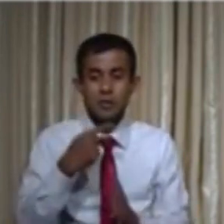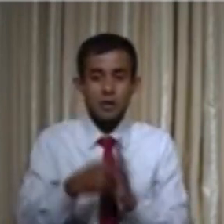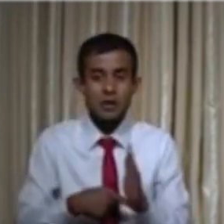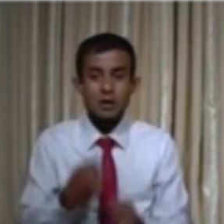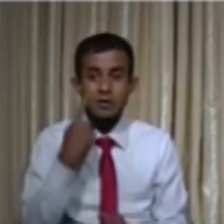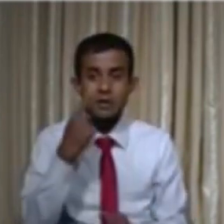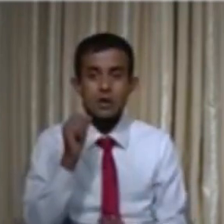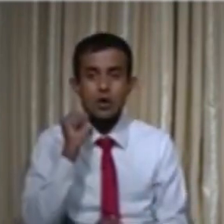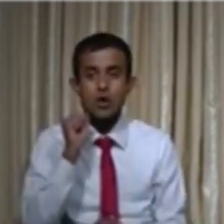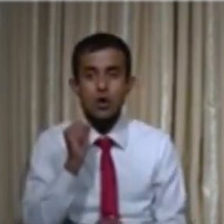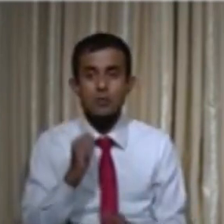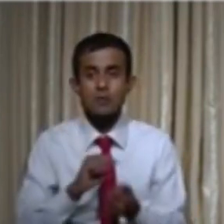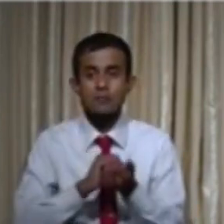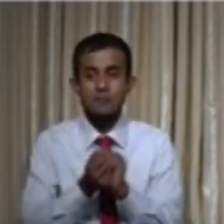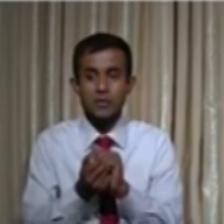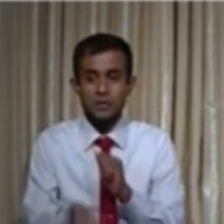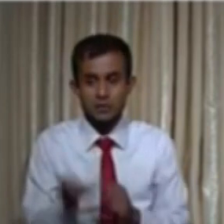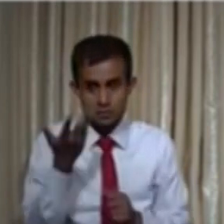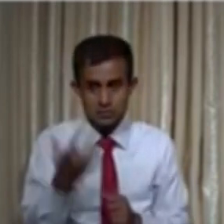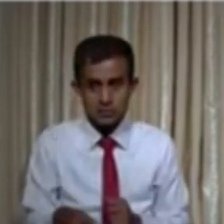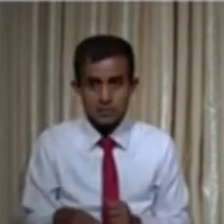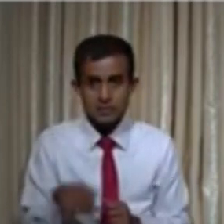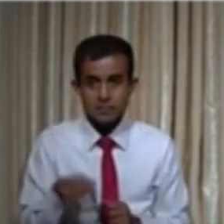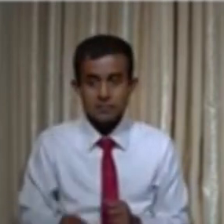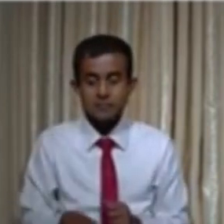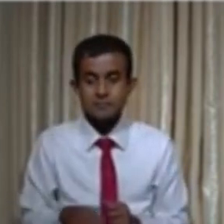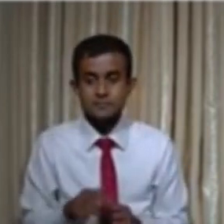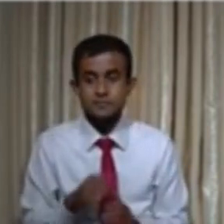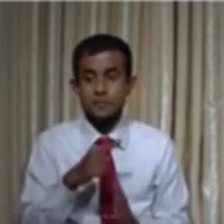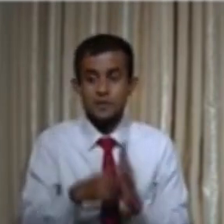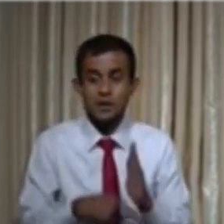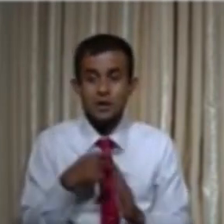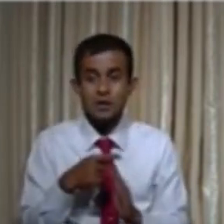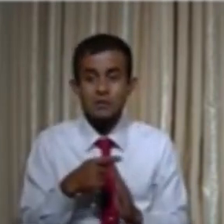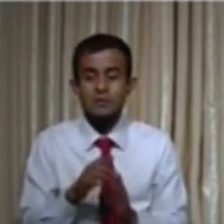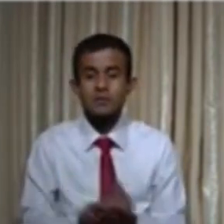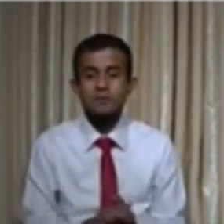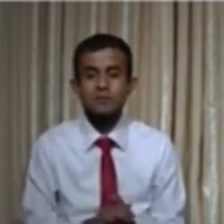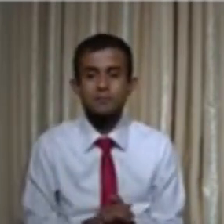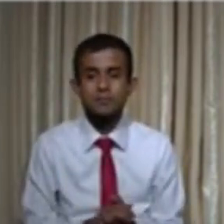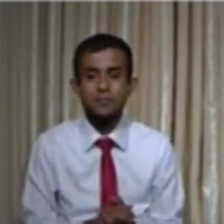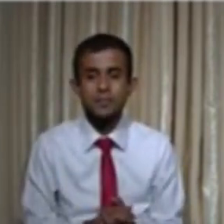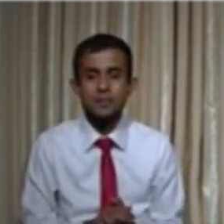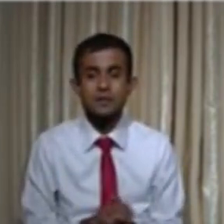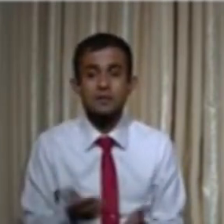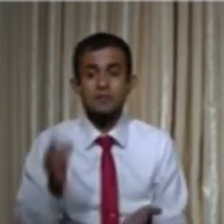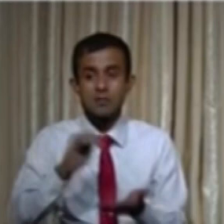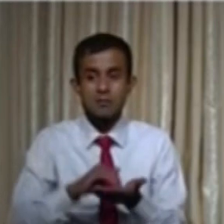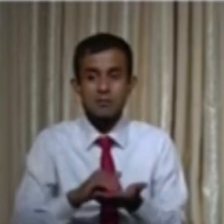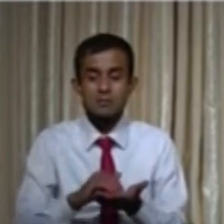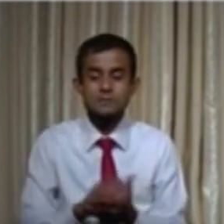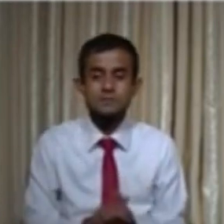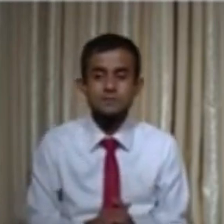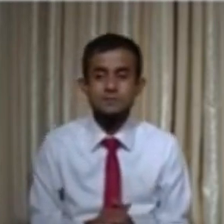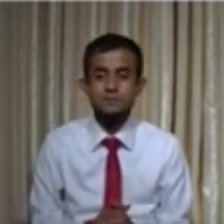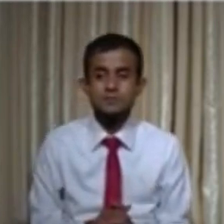fact be prepared to think, rethink itself into a plurinational state that recognizes the different nations within